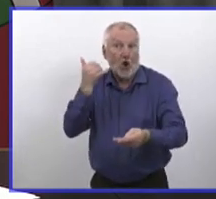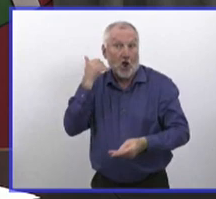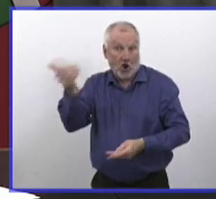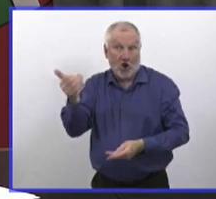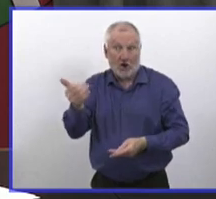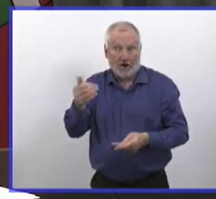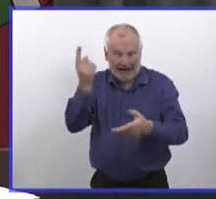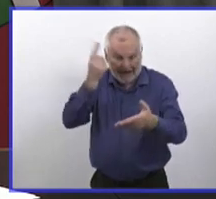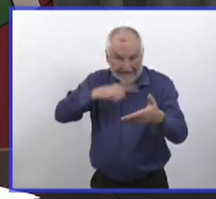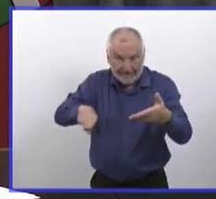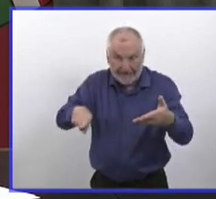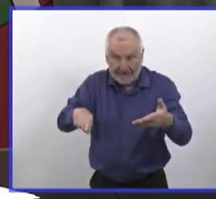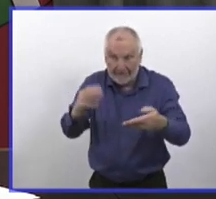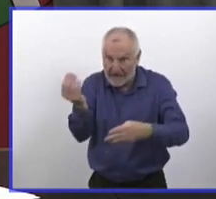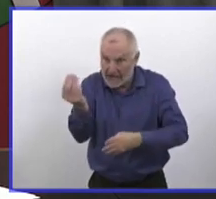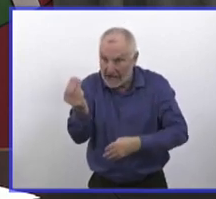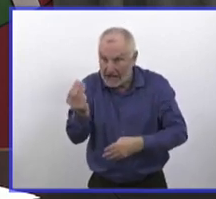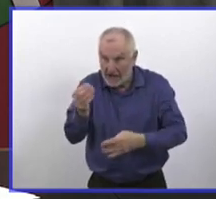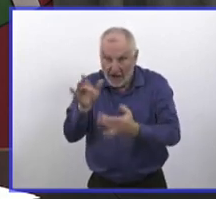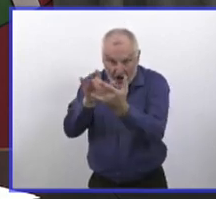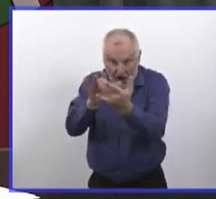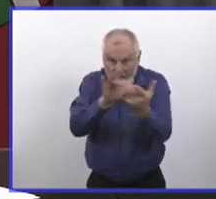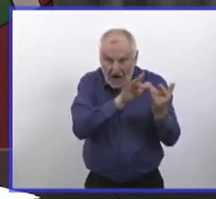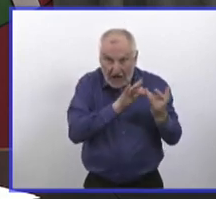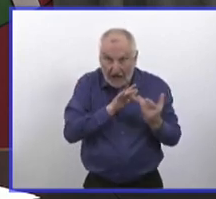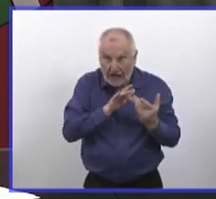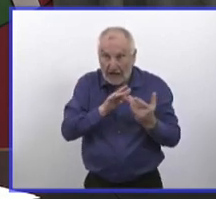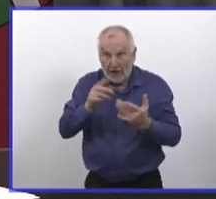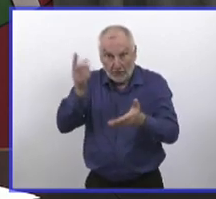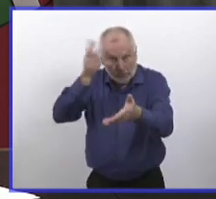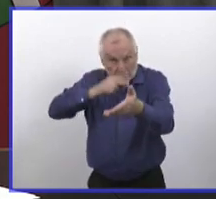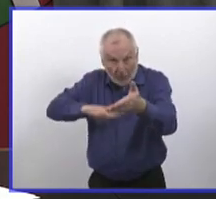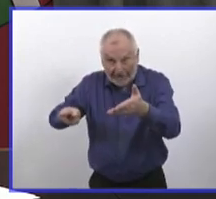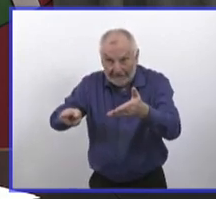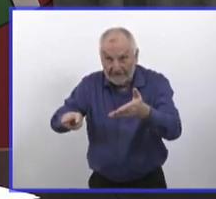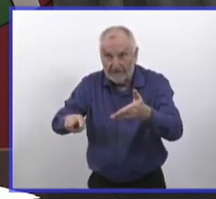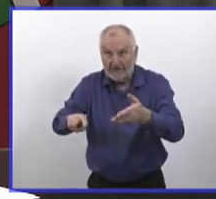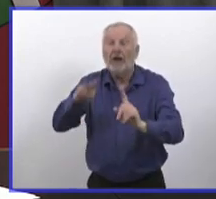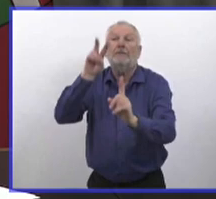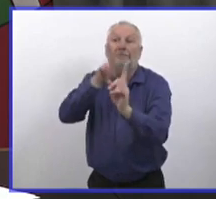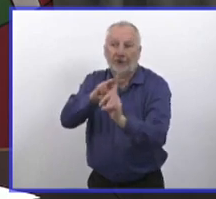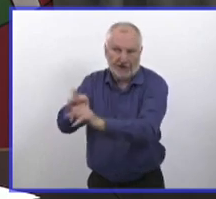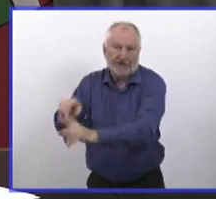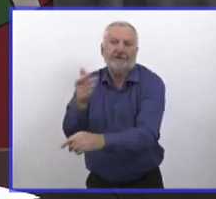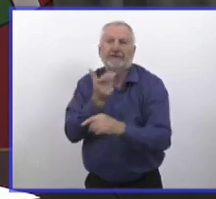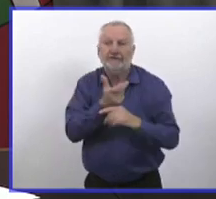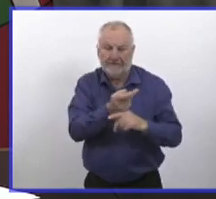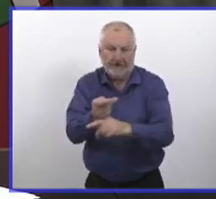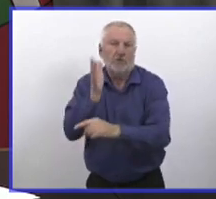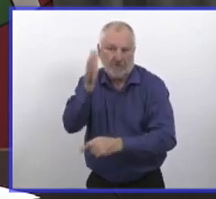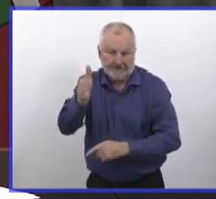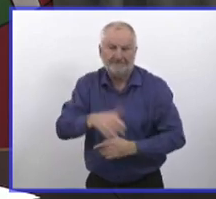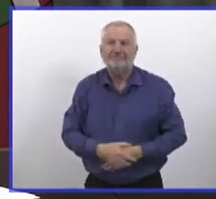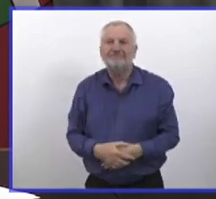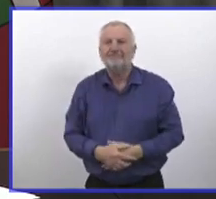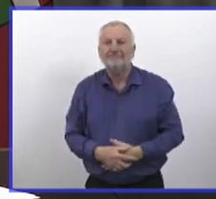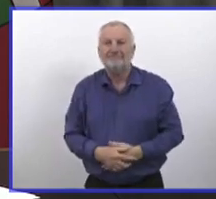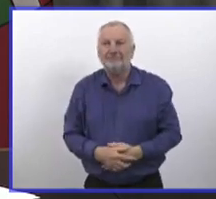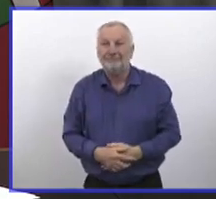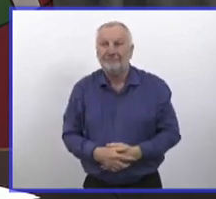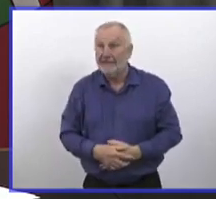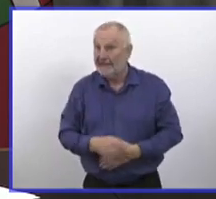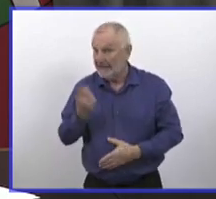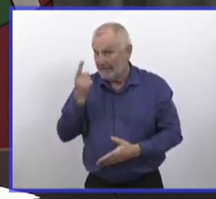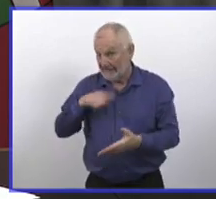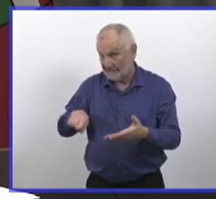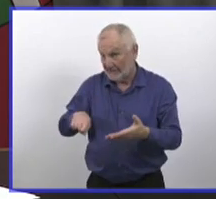next week, the week after, but certainly in March. And what we're being told from the federal government is that future